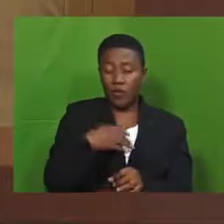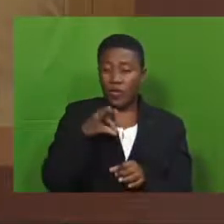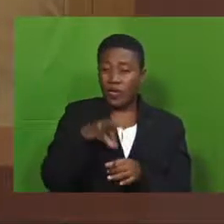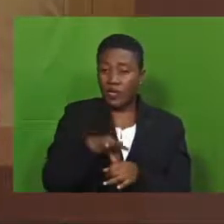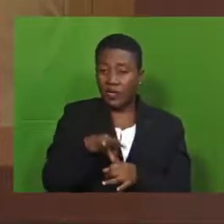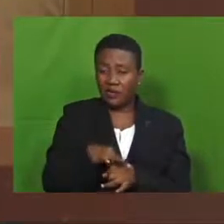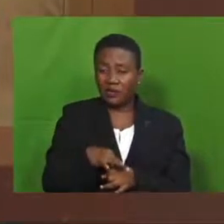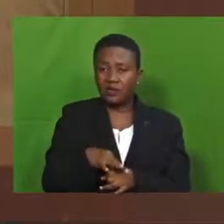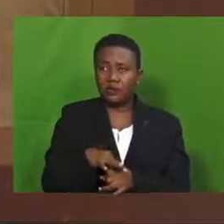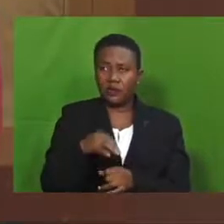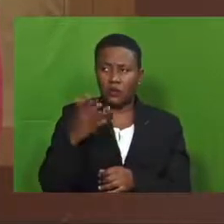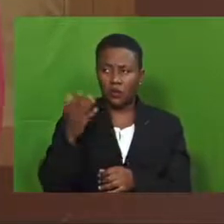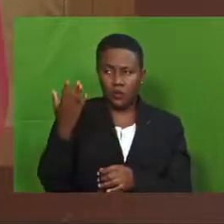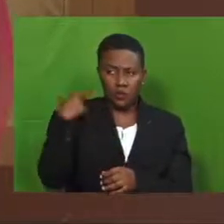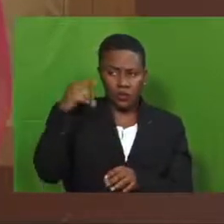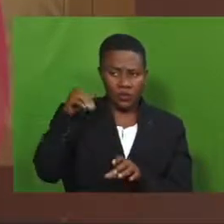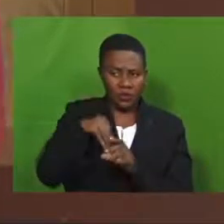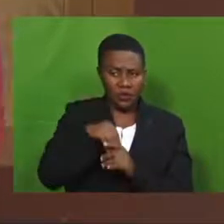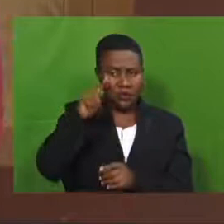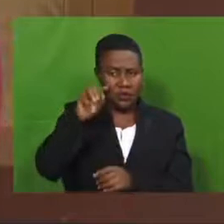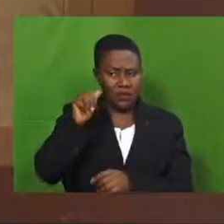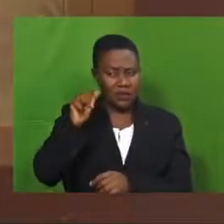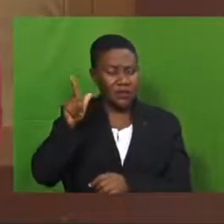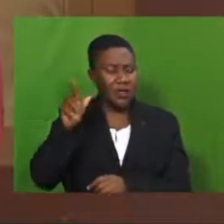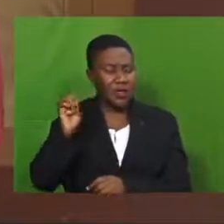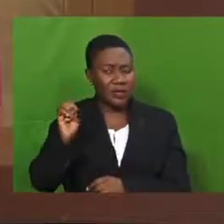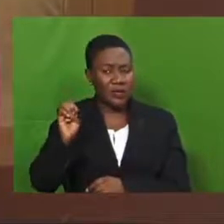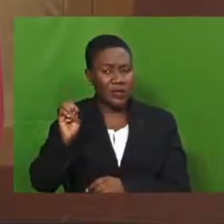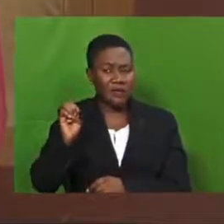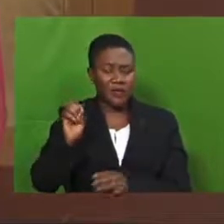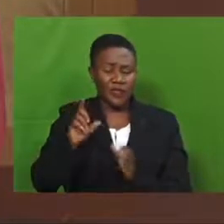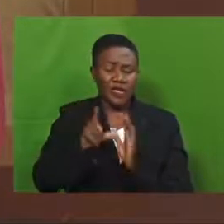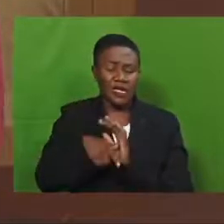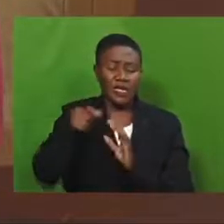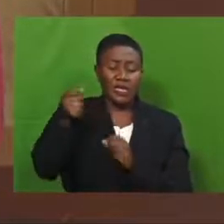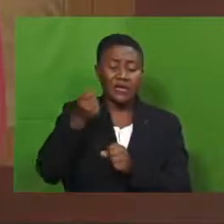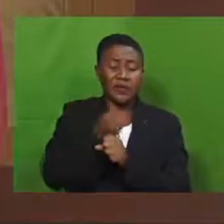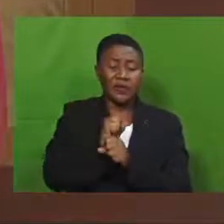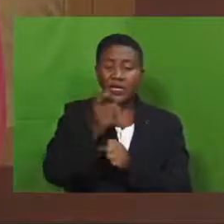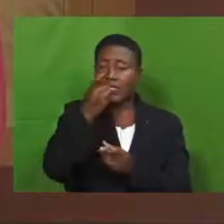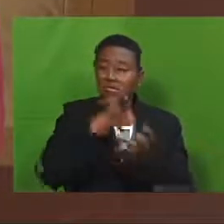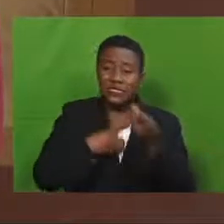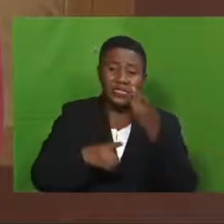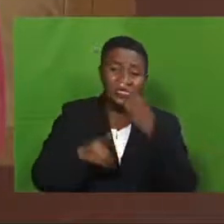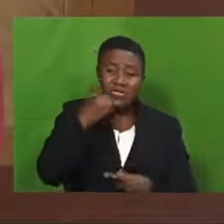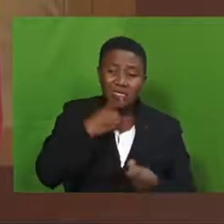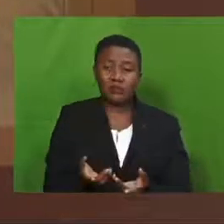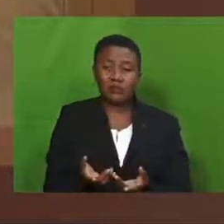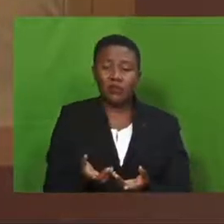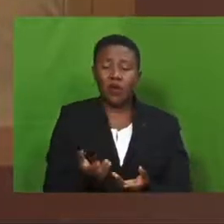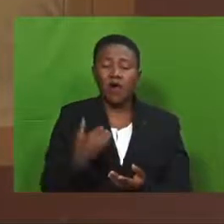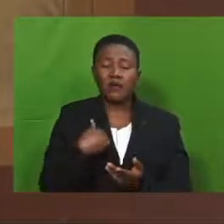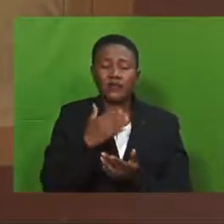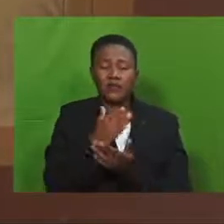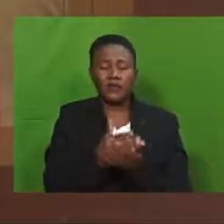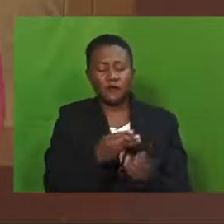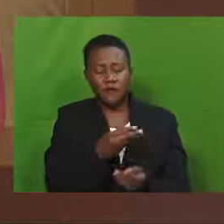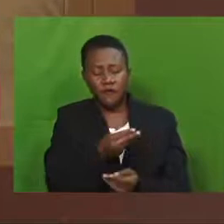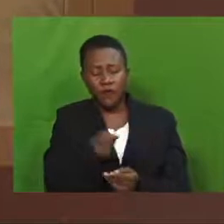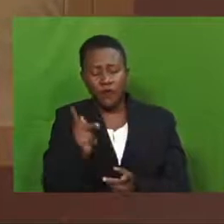Tamale, and he called a dinner. We had Dr. Mohammed